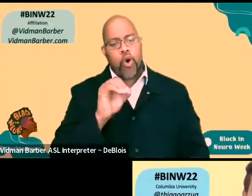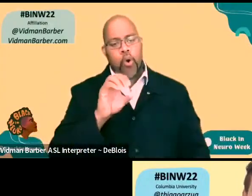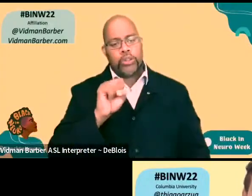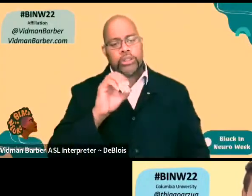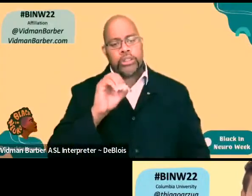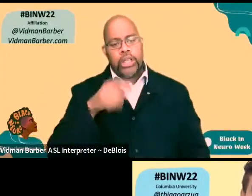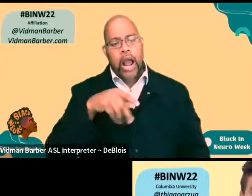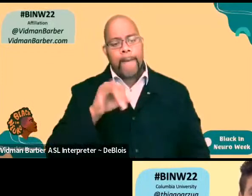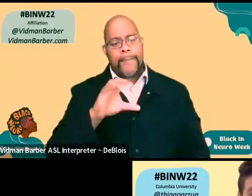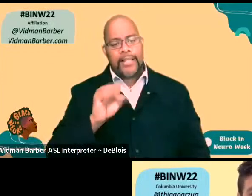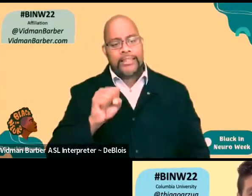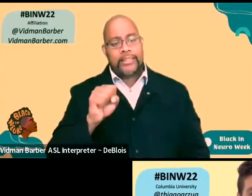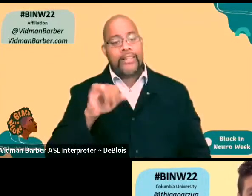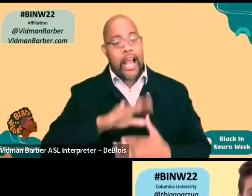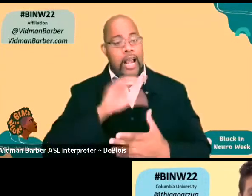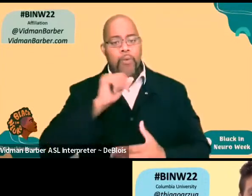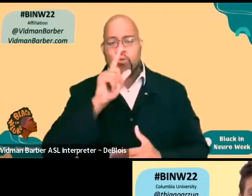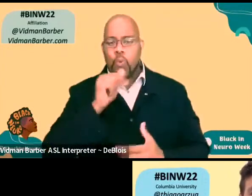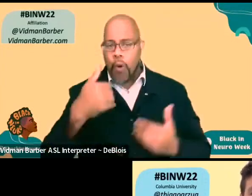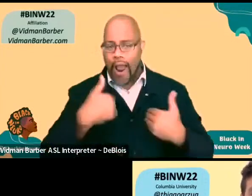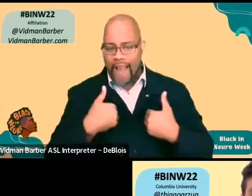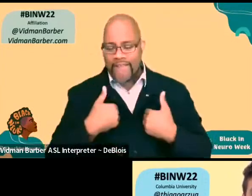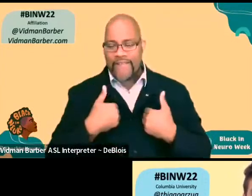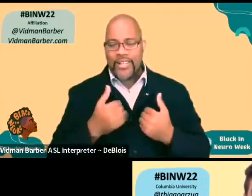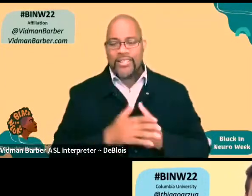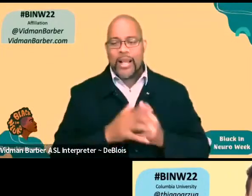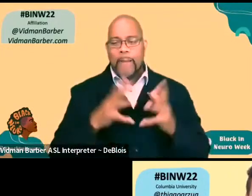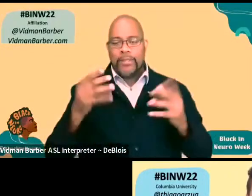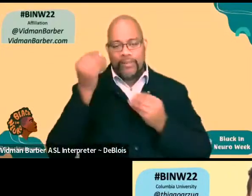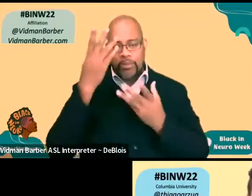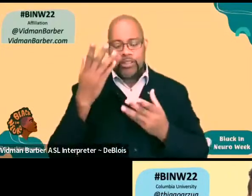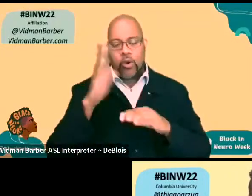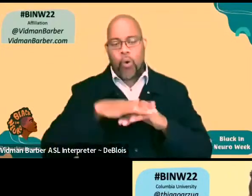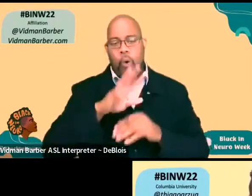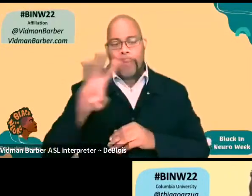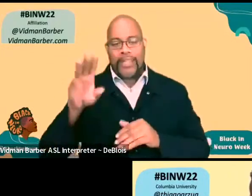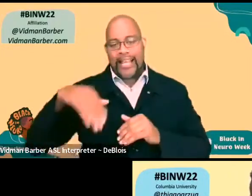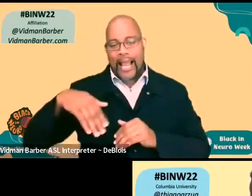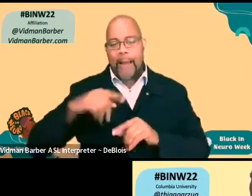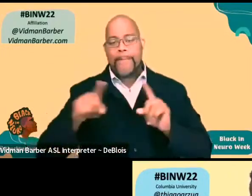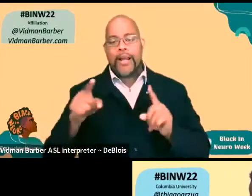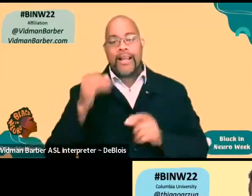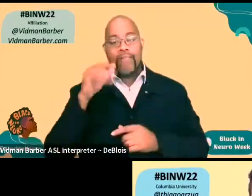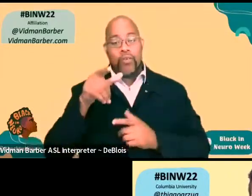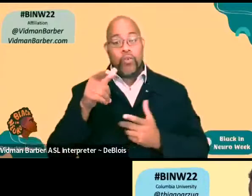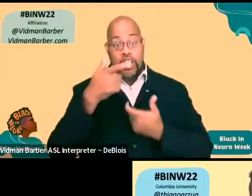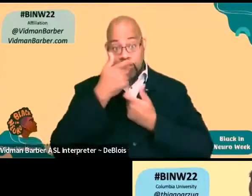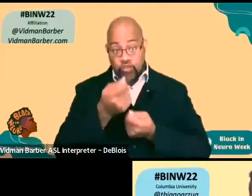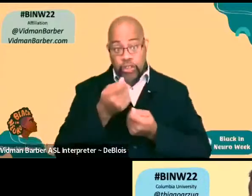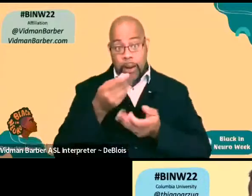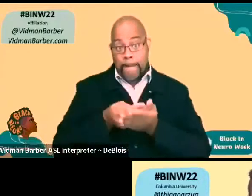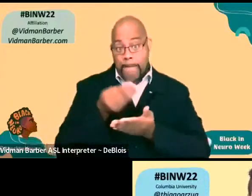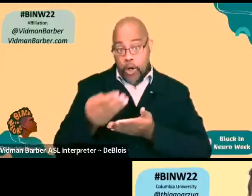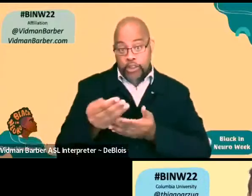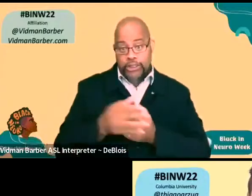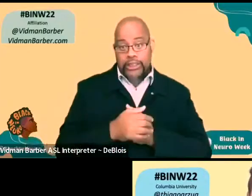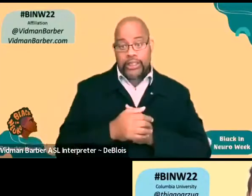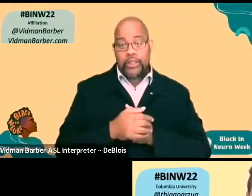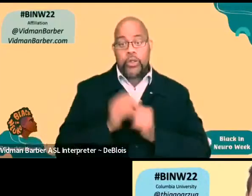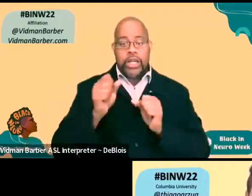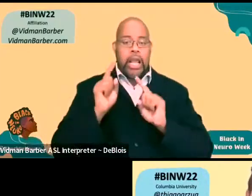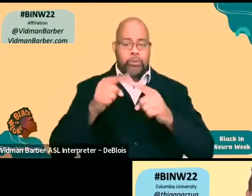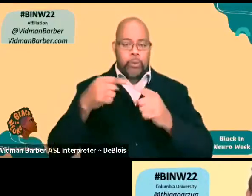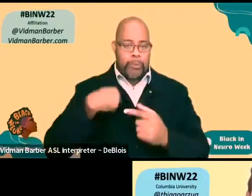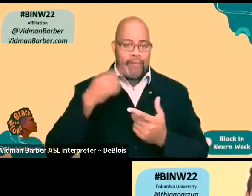the company, which we don't really have that much information on the website yet. But if you are interested in purchasing, then you can come